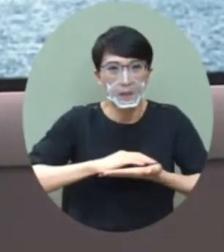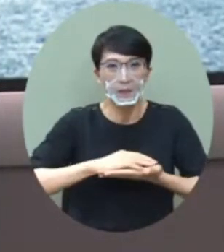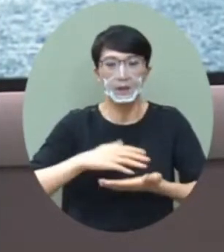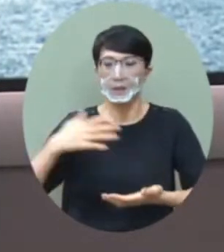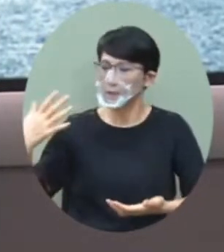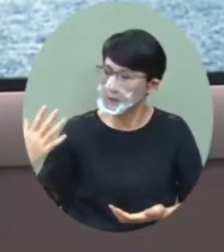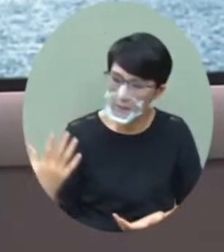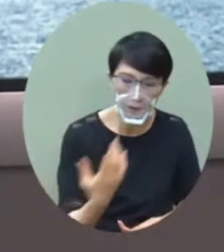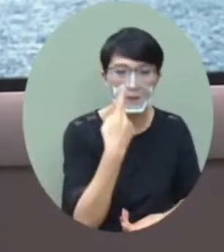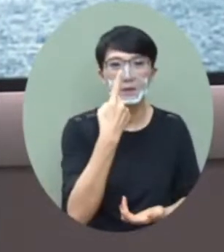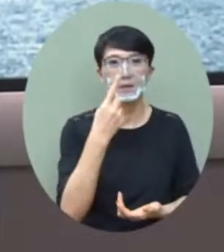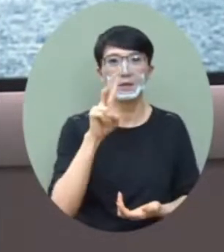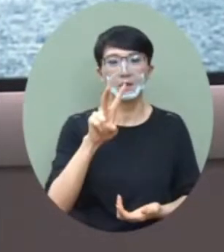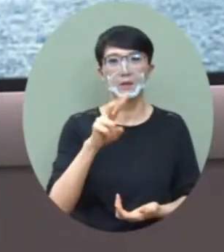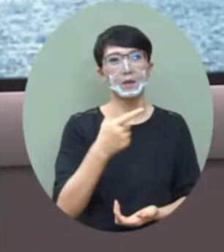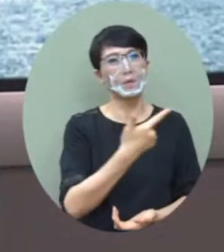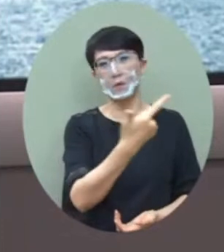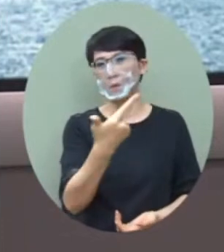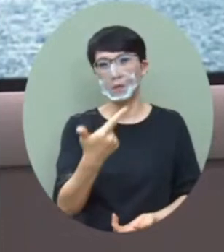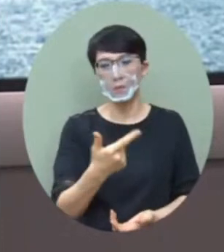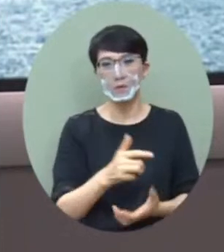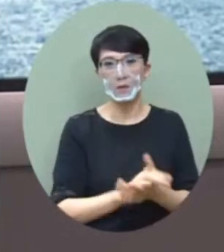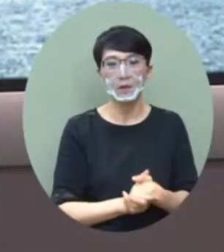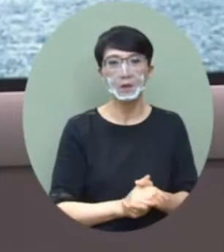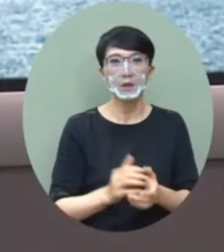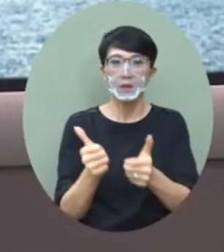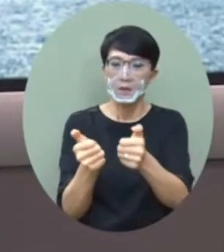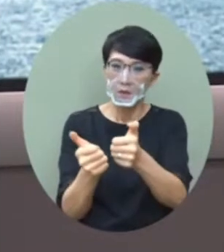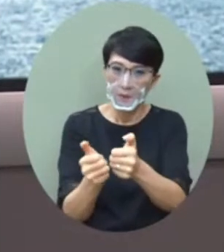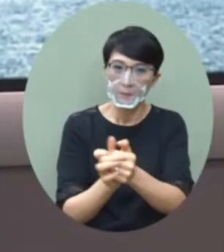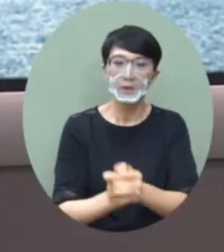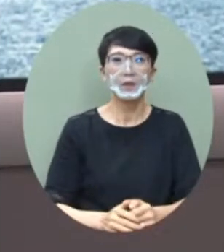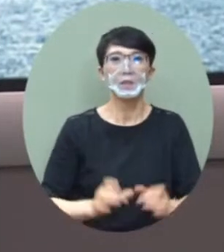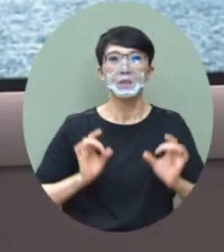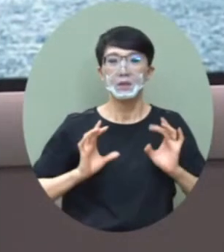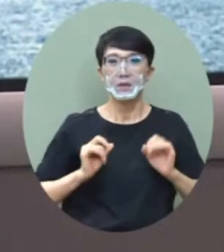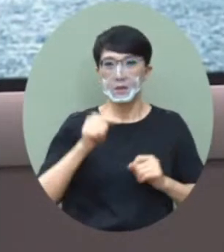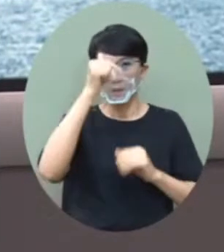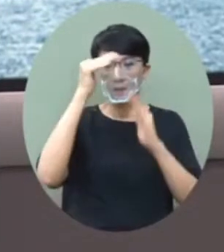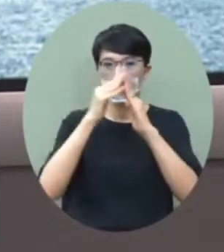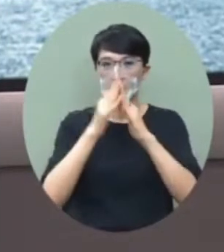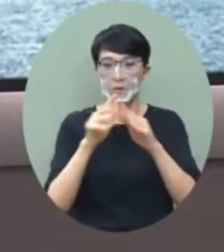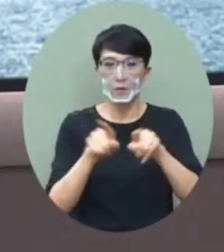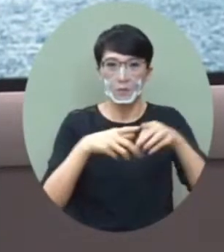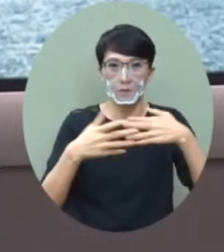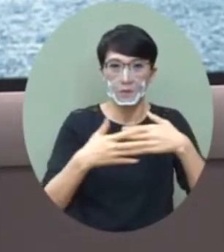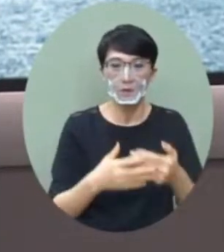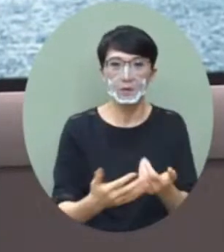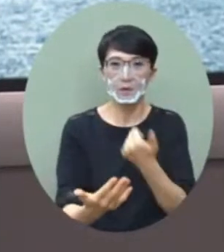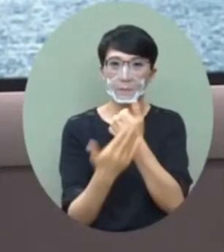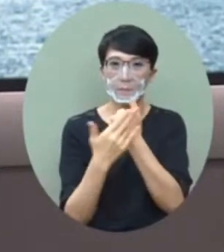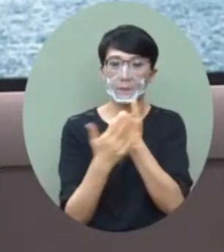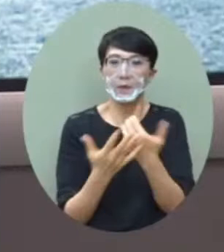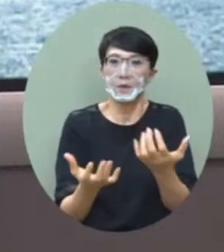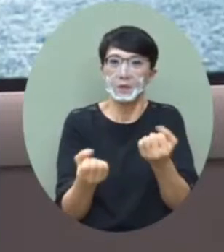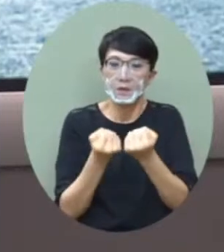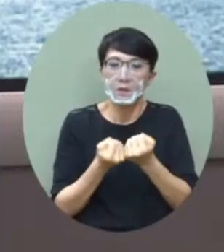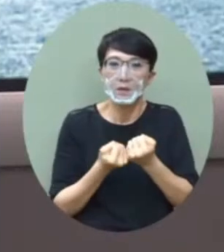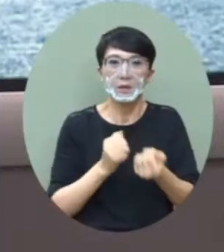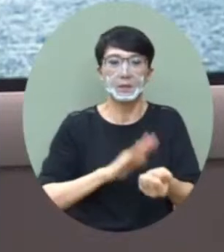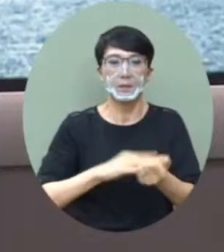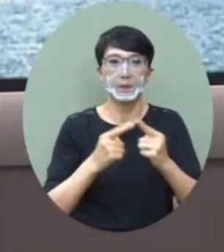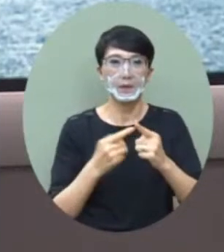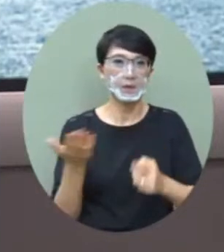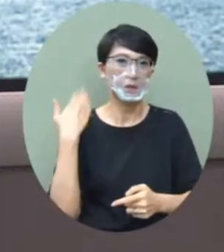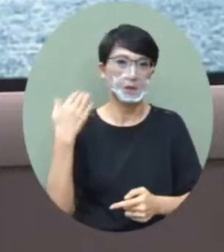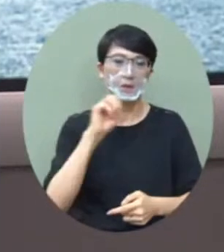In the fifth wave of the epidemic, we are facing unprecedented pressure, so I'd like to thank the support offered